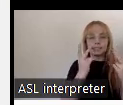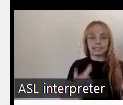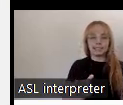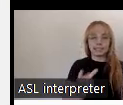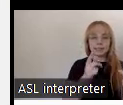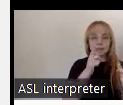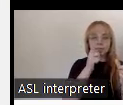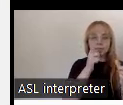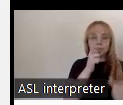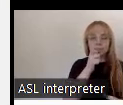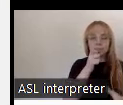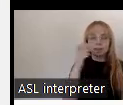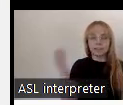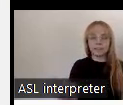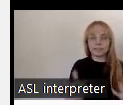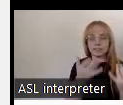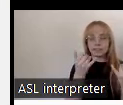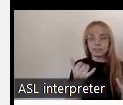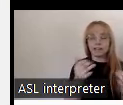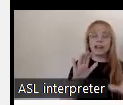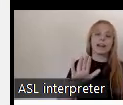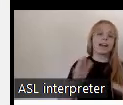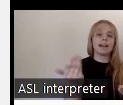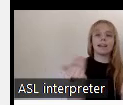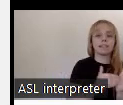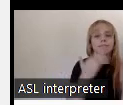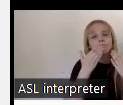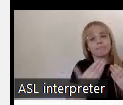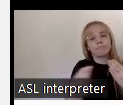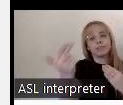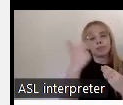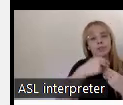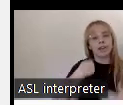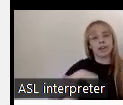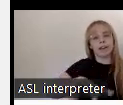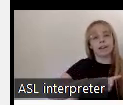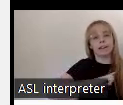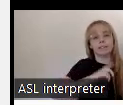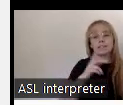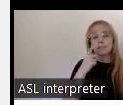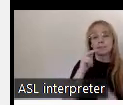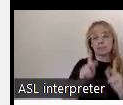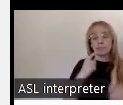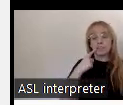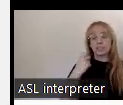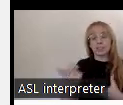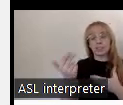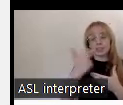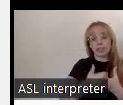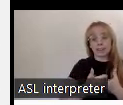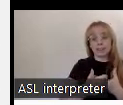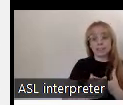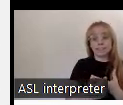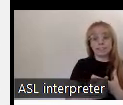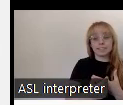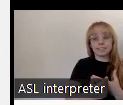who all is with us today. And again, thank you for joining us. For those that are just joining, there's a couple of people just joining